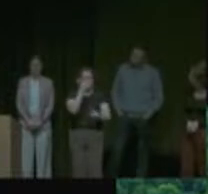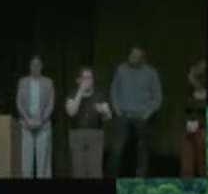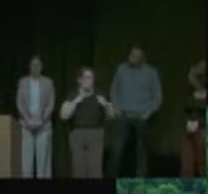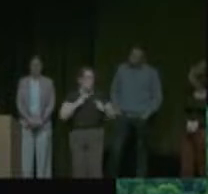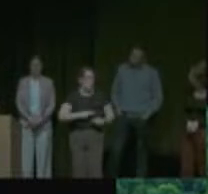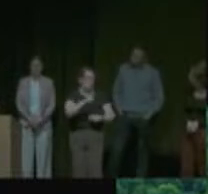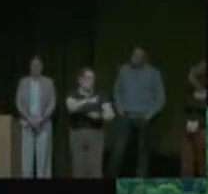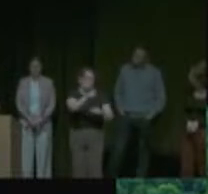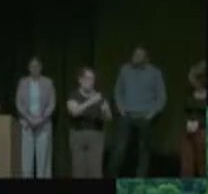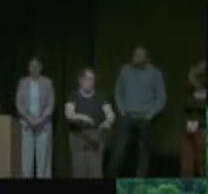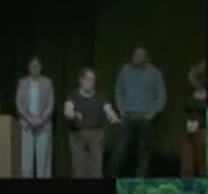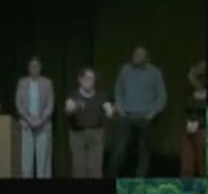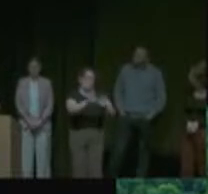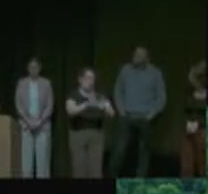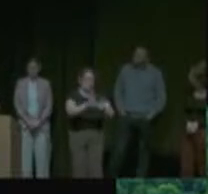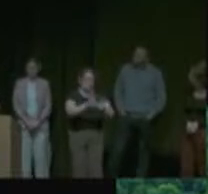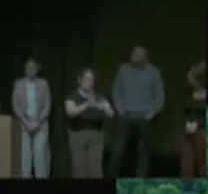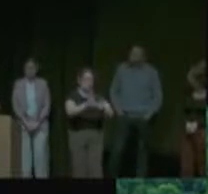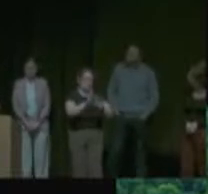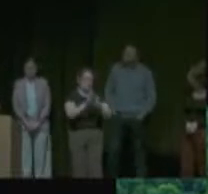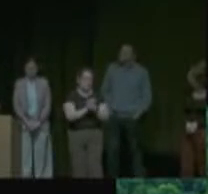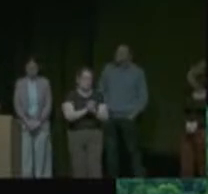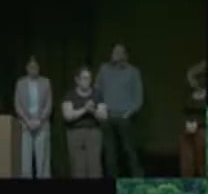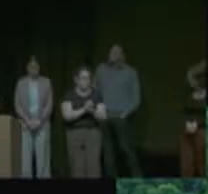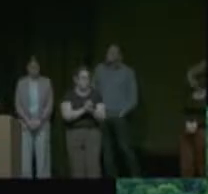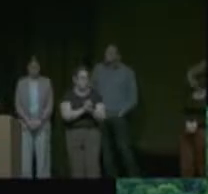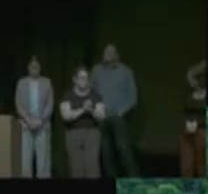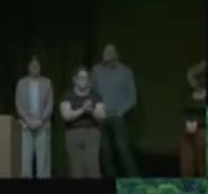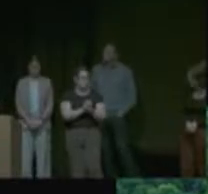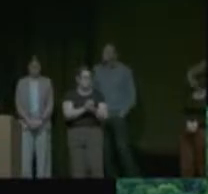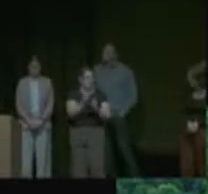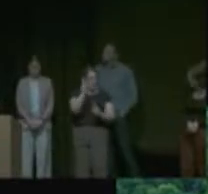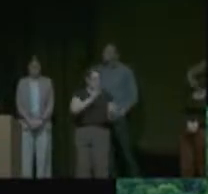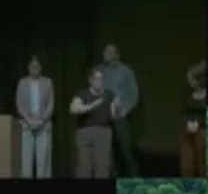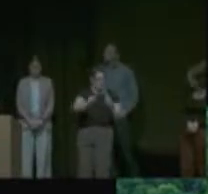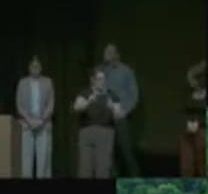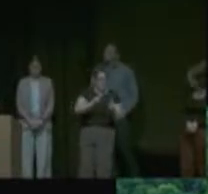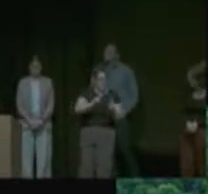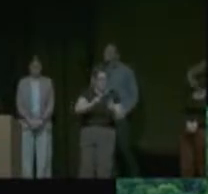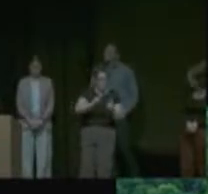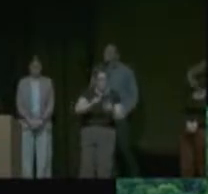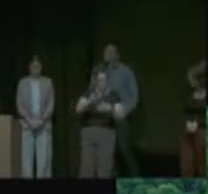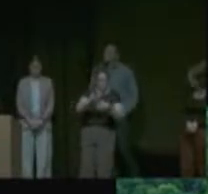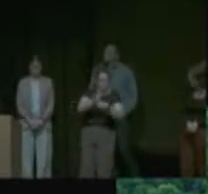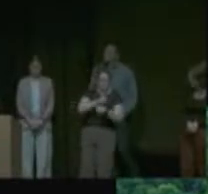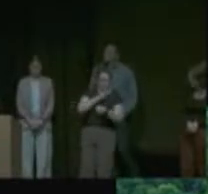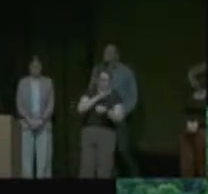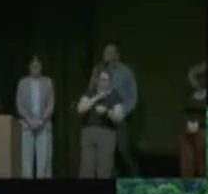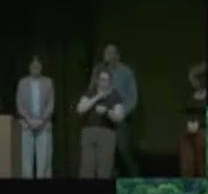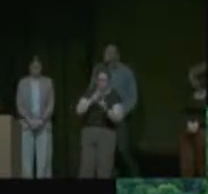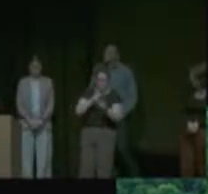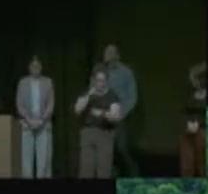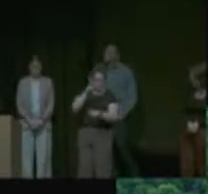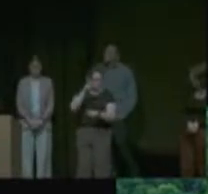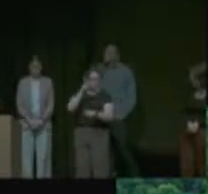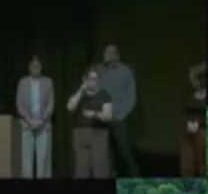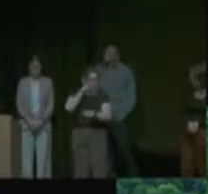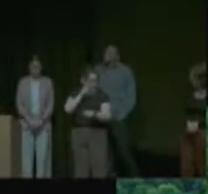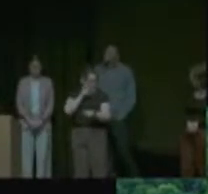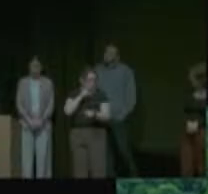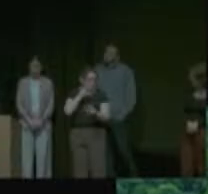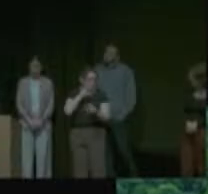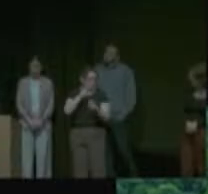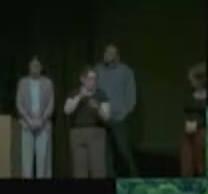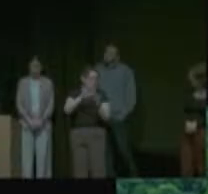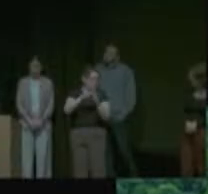important. And when you're looking at the folks that get their water from the city of Akron, at this